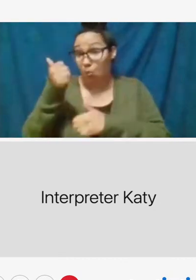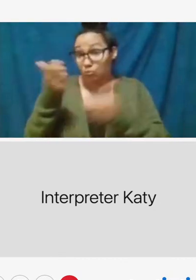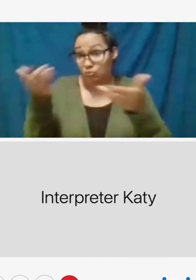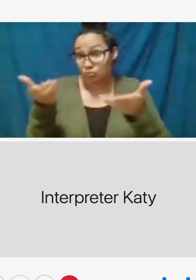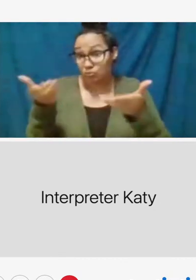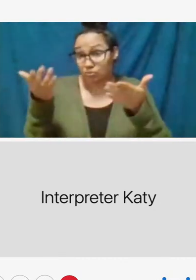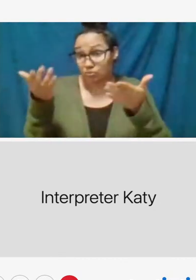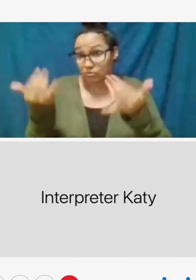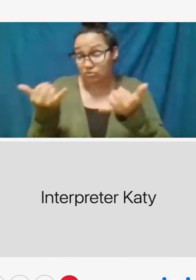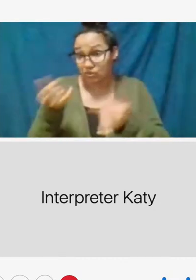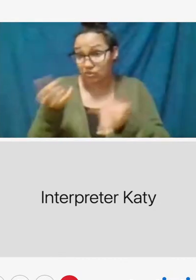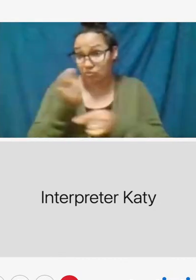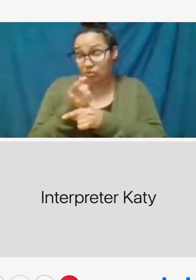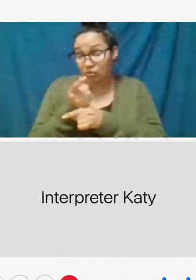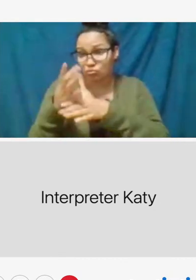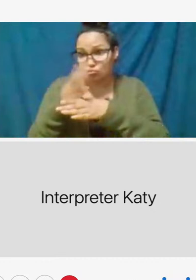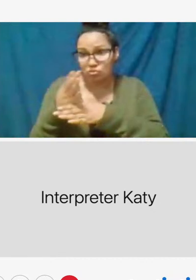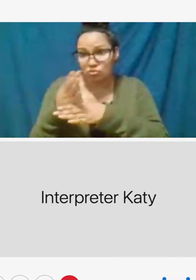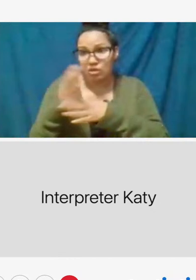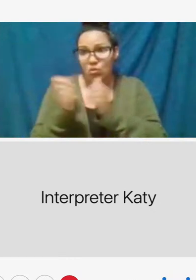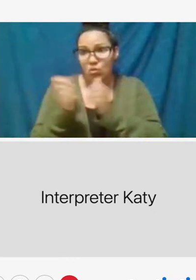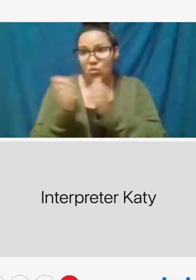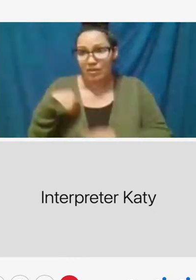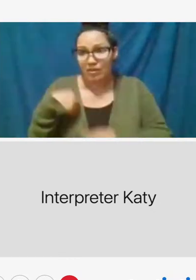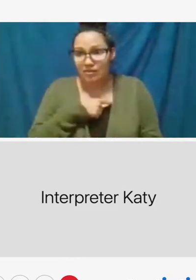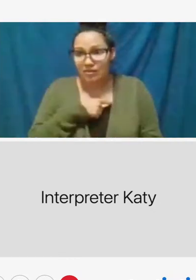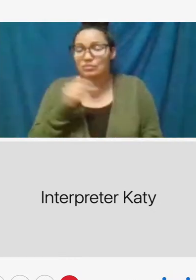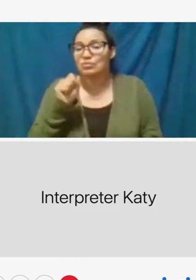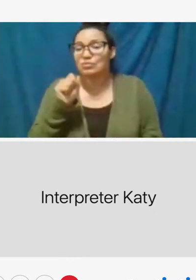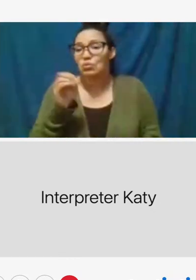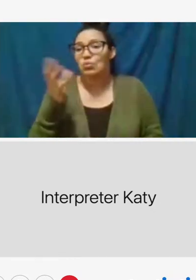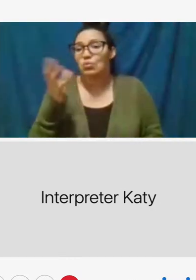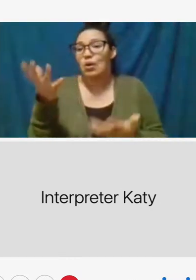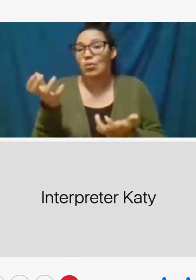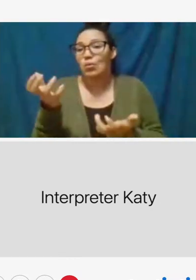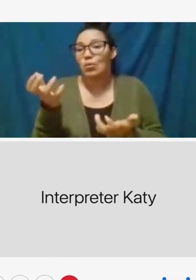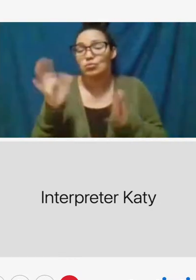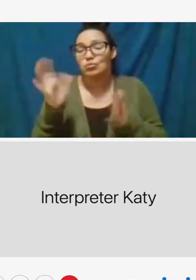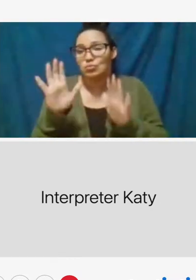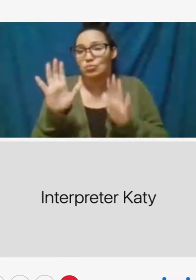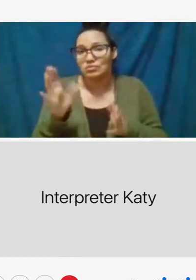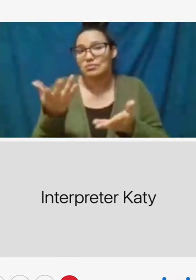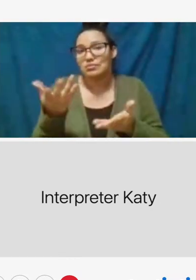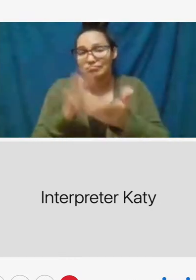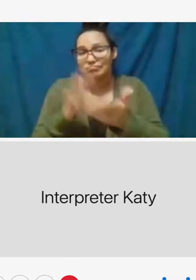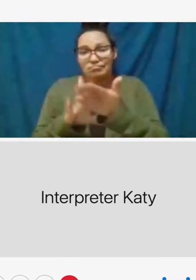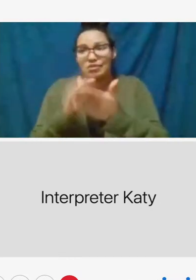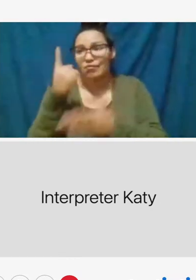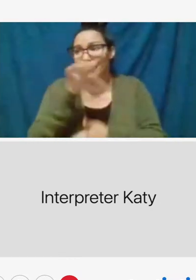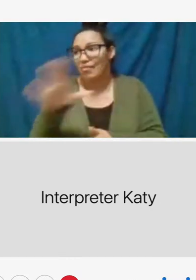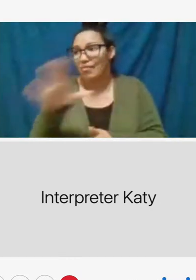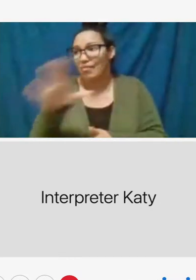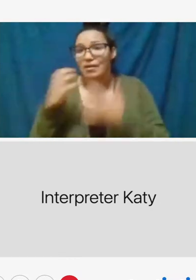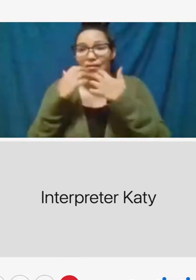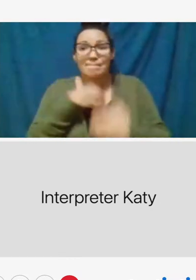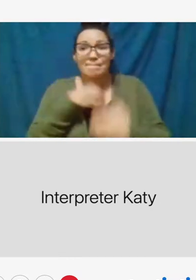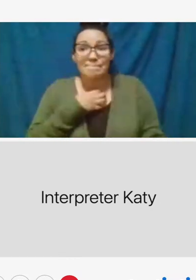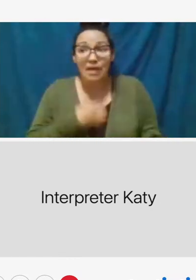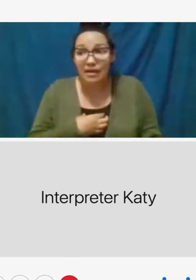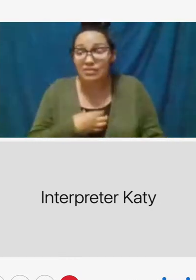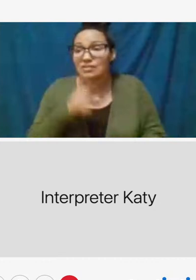share with us so I would just like to just to applaud them for their passion their dedication to our students thank you